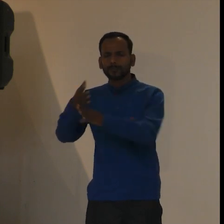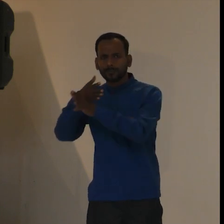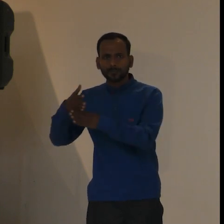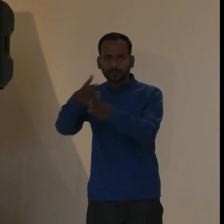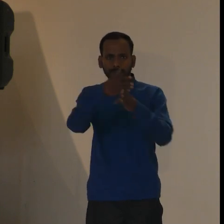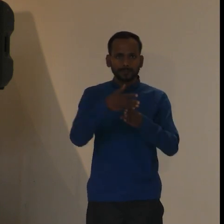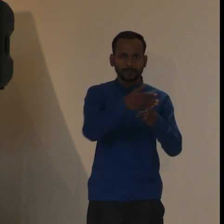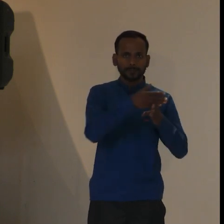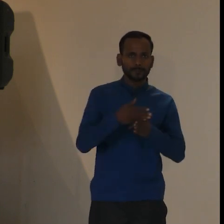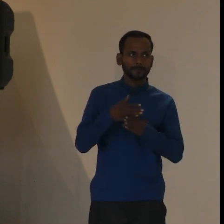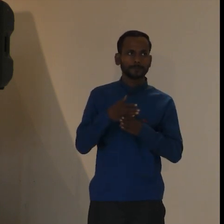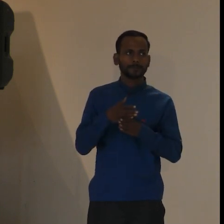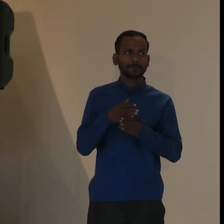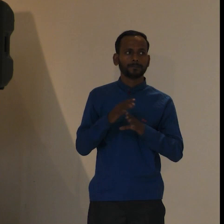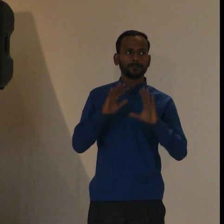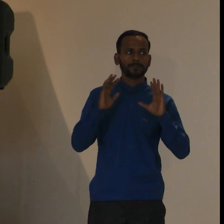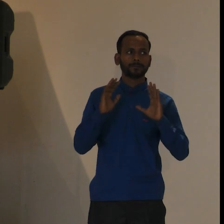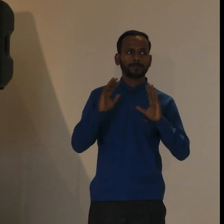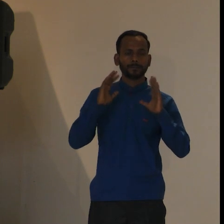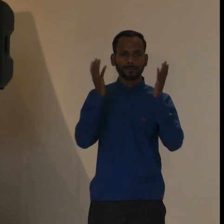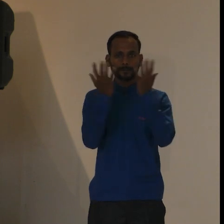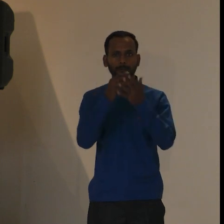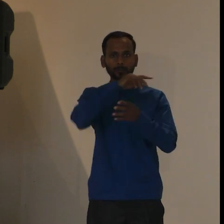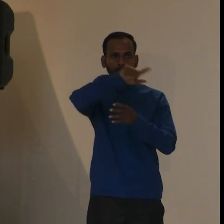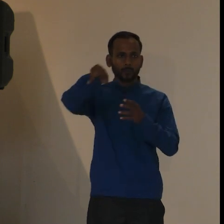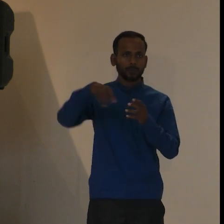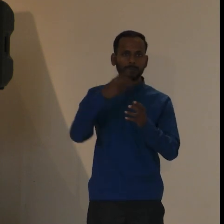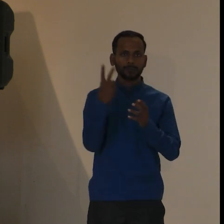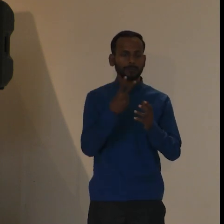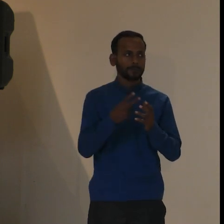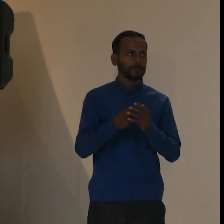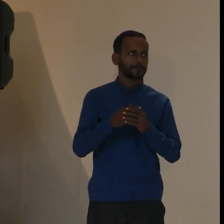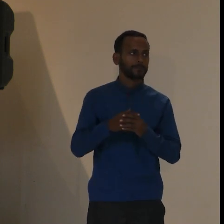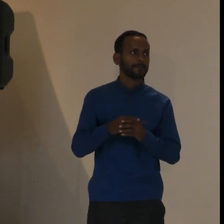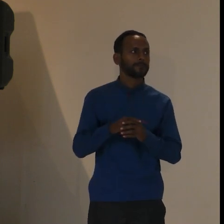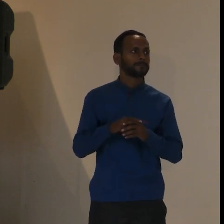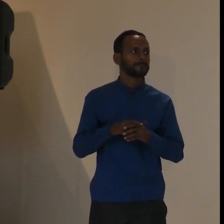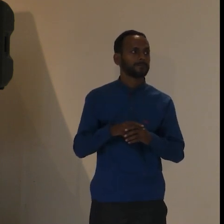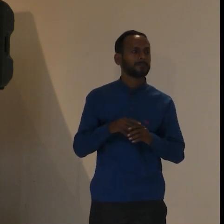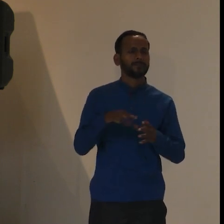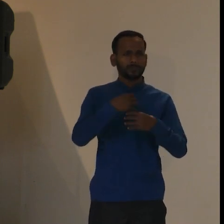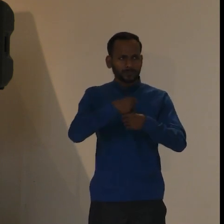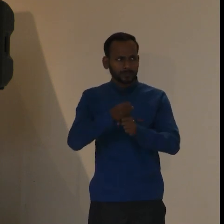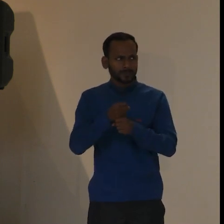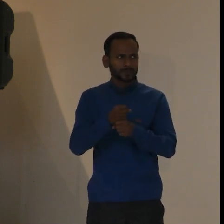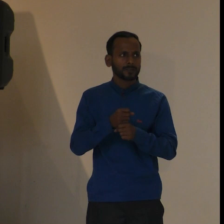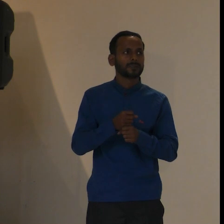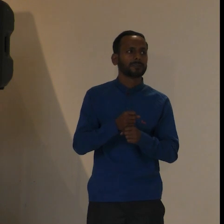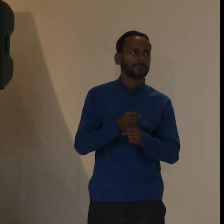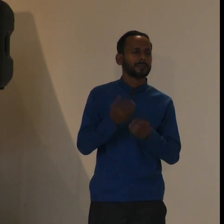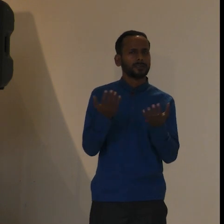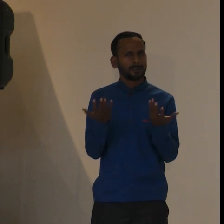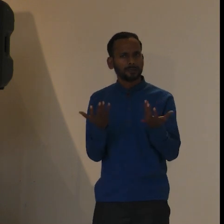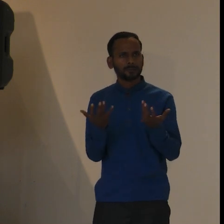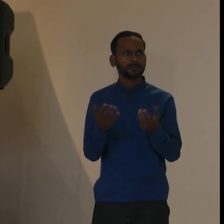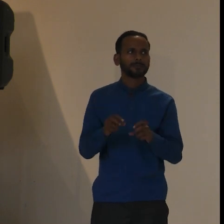want. It's free for the world to do as they want. Yeah, because one important aspect is everything you all are creating is free of cost. Exactly.